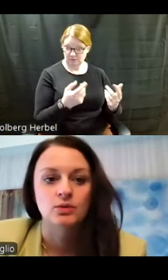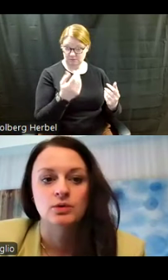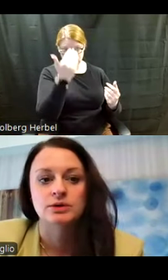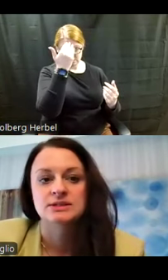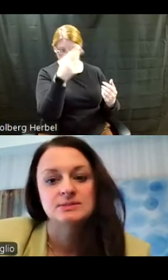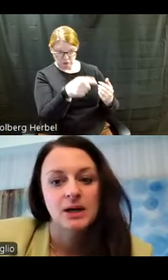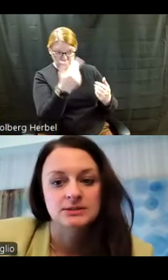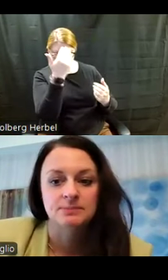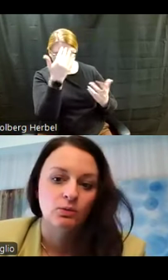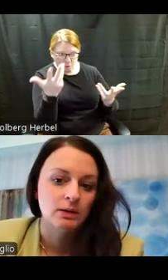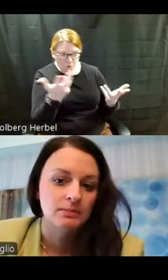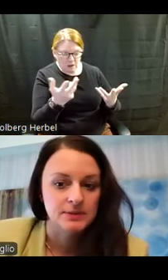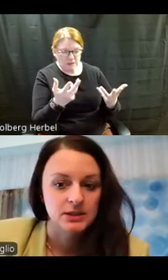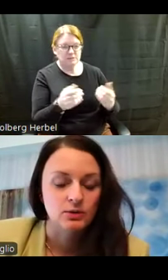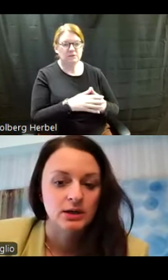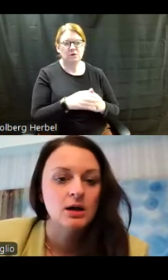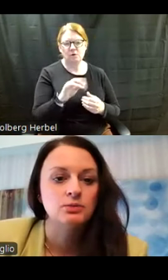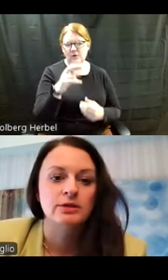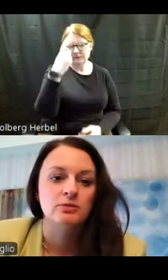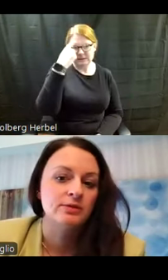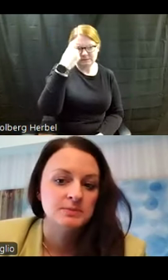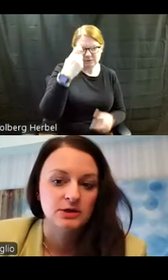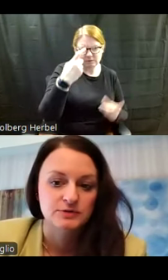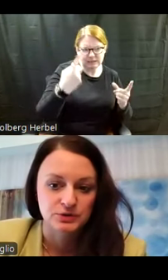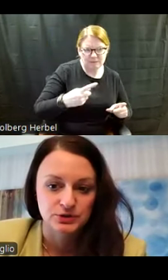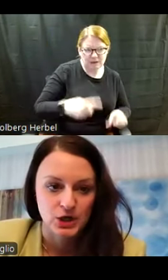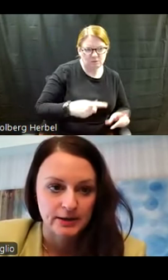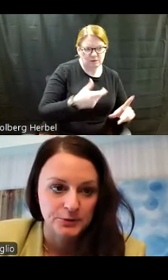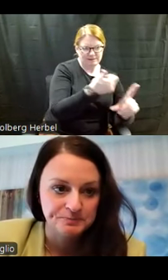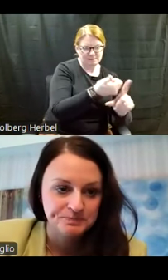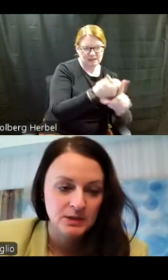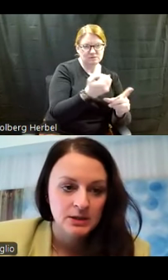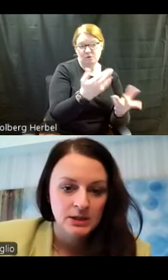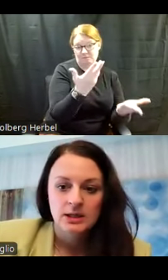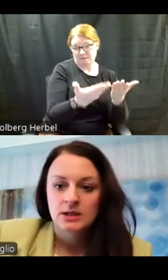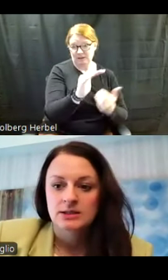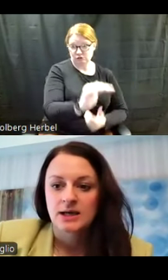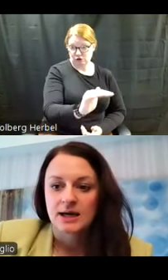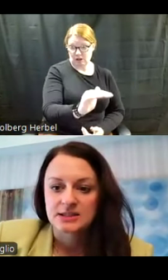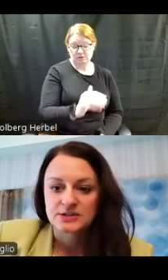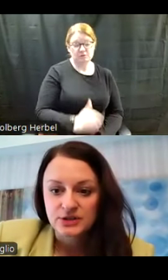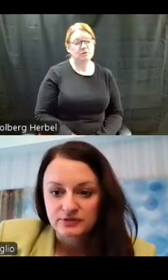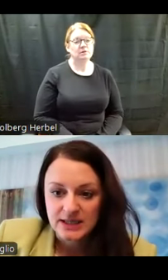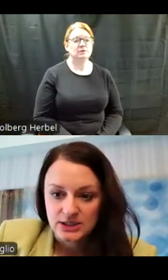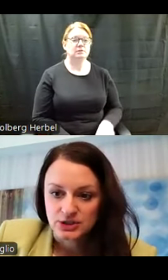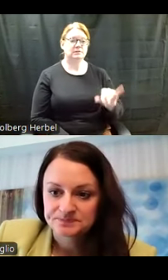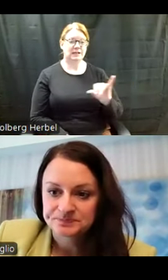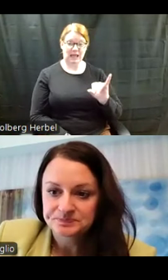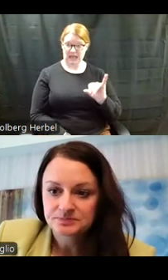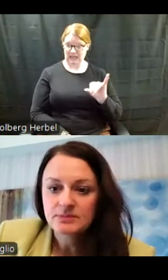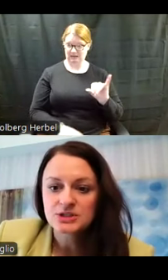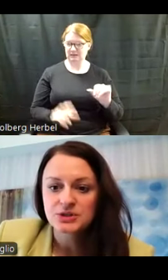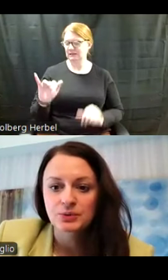knows or suspects about what might be going on with themselves or their child. The I stands for